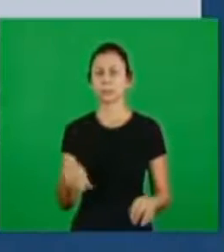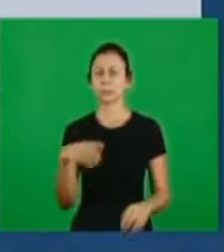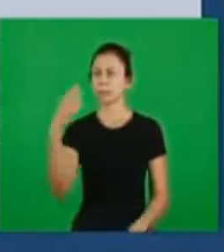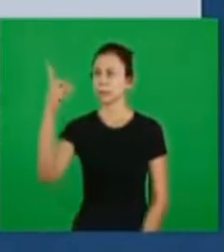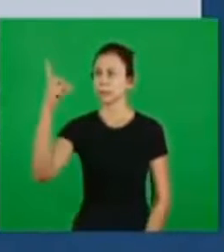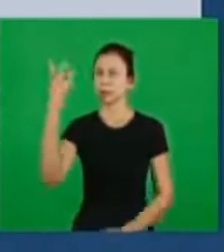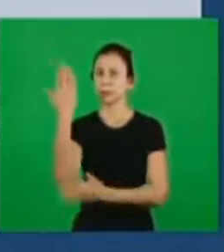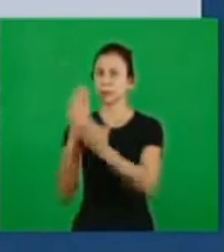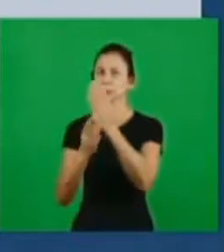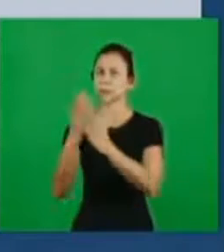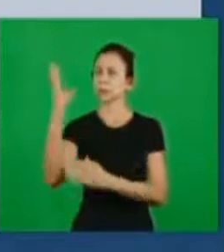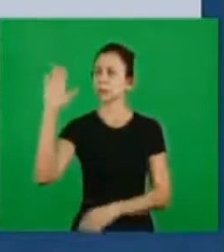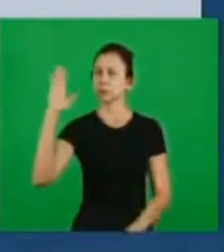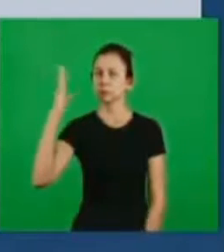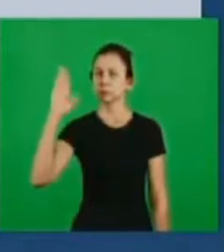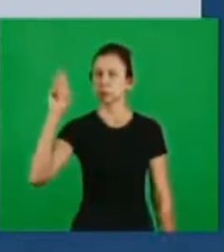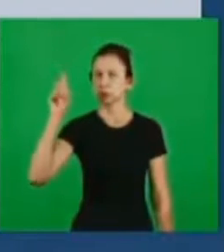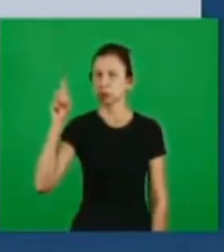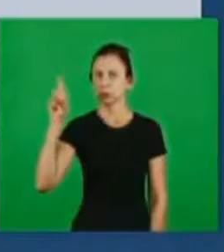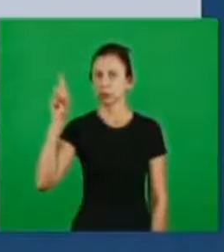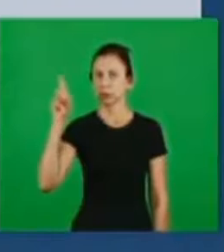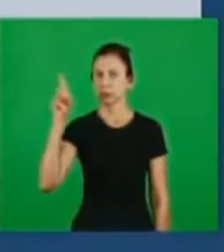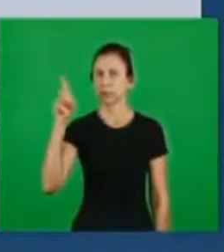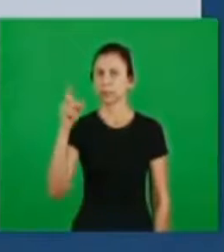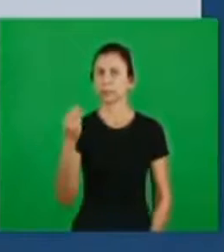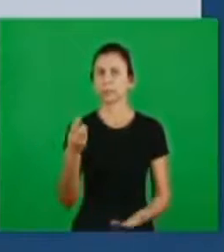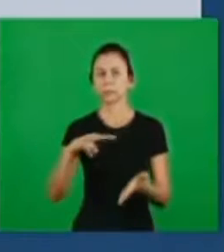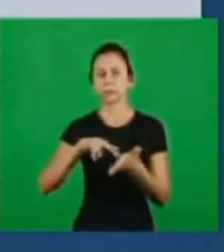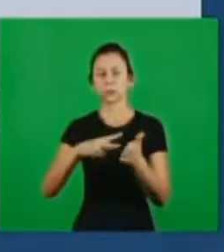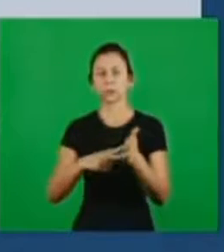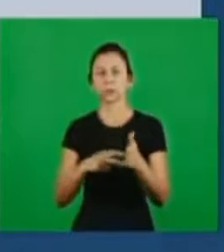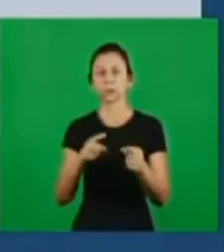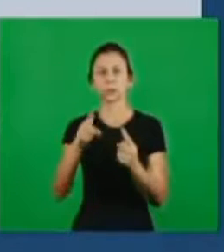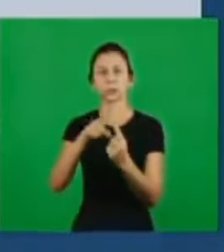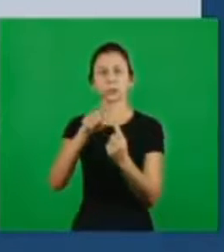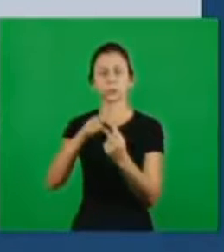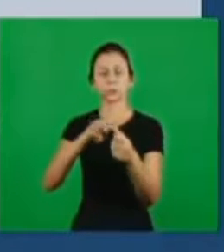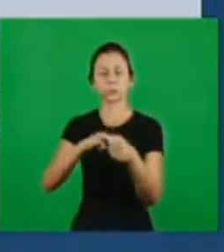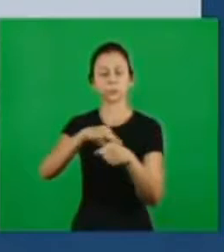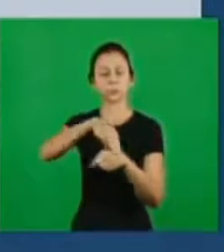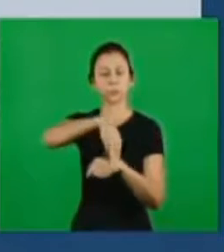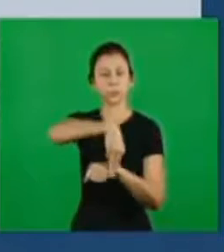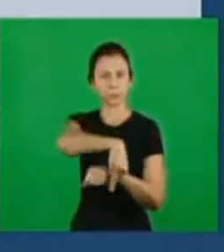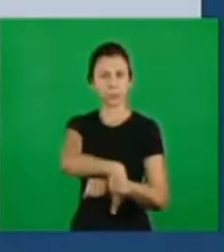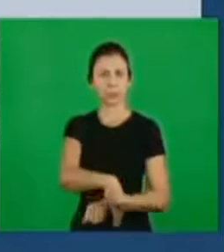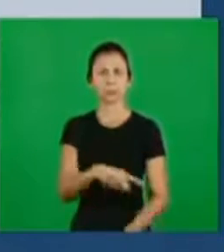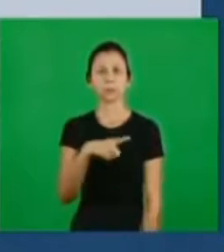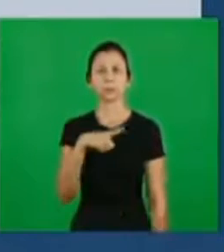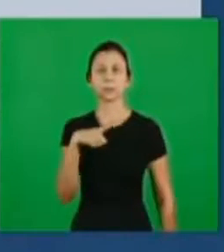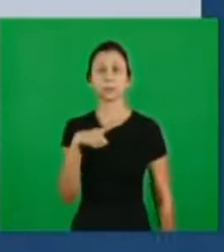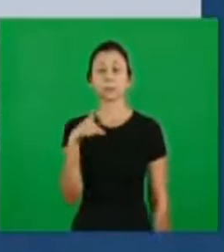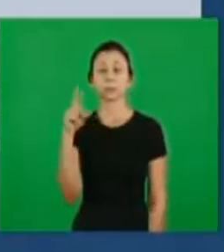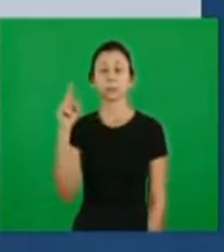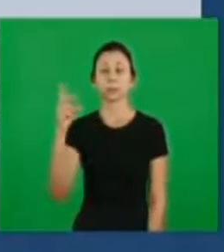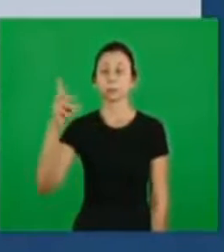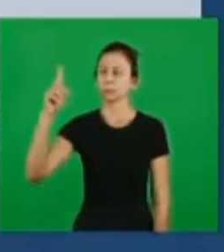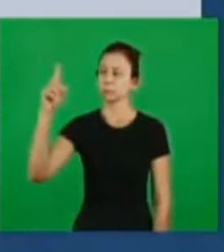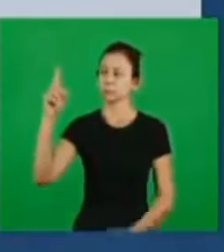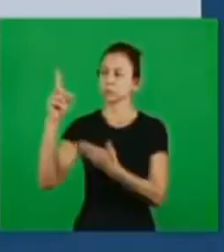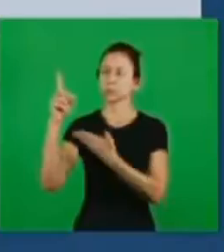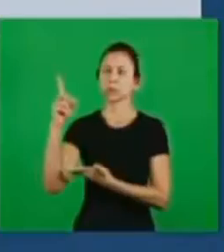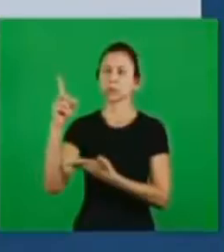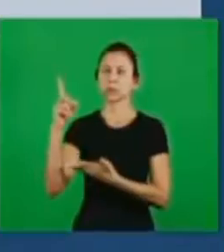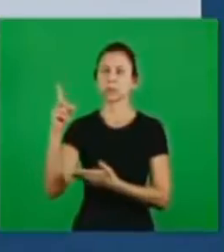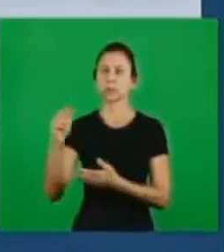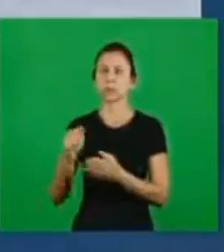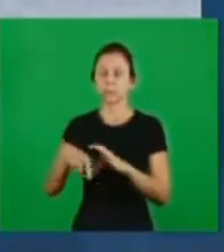his possession on his right hand. The right hand speaks of the ministries of the Lord Jesus. He had possession there. And the